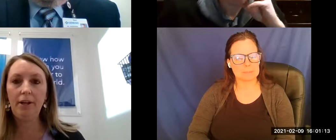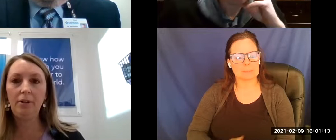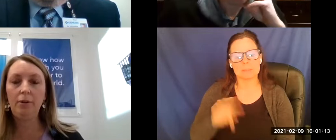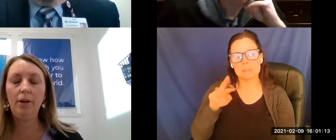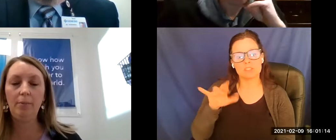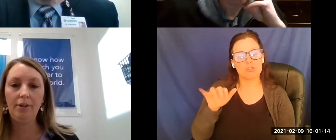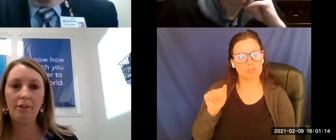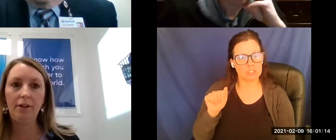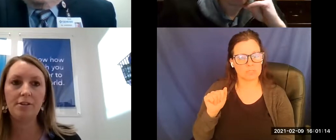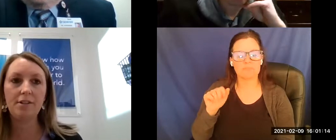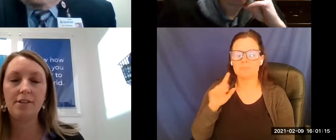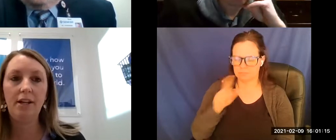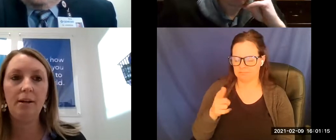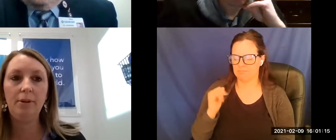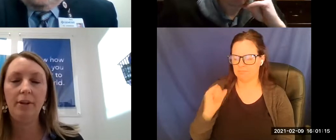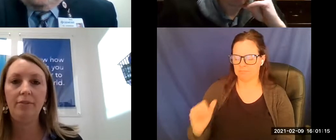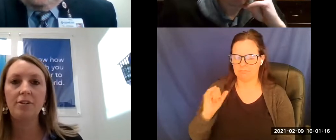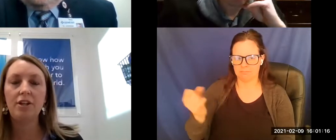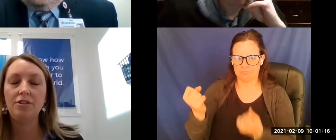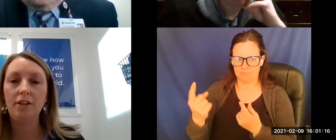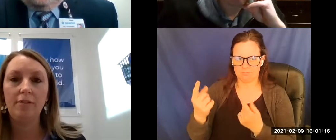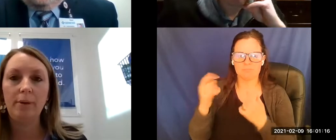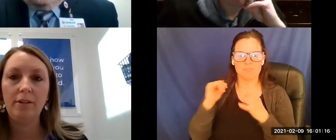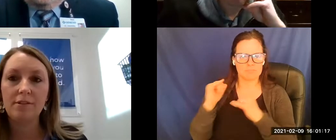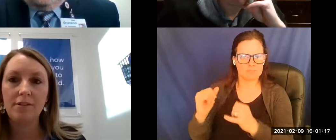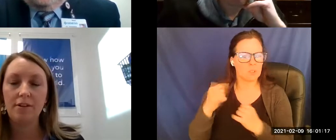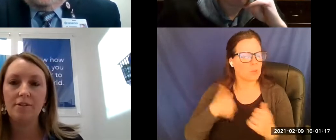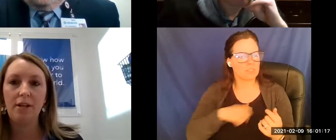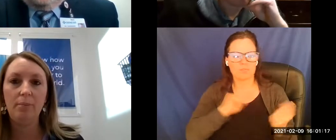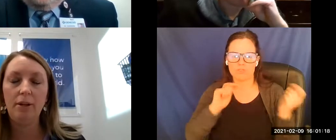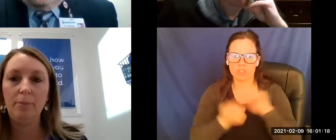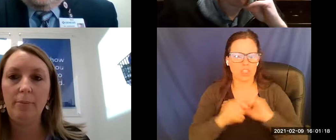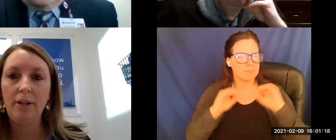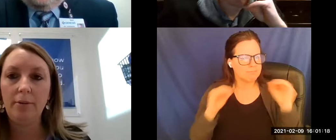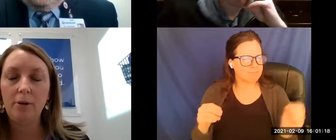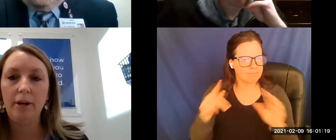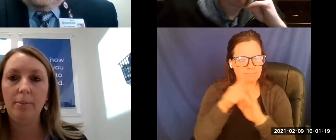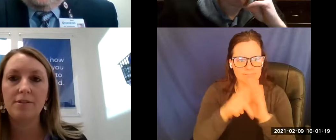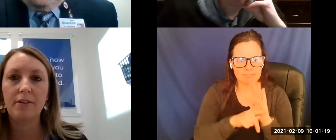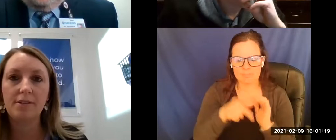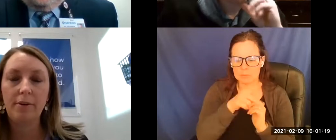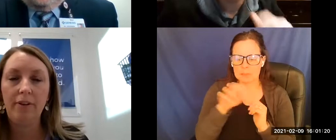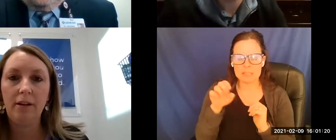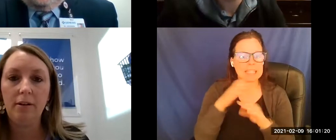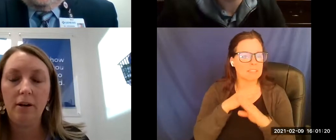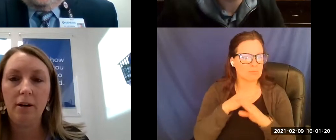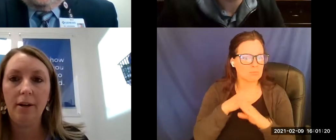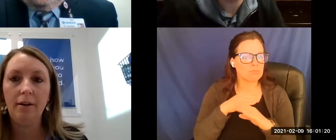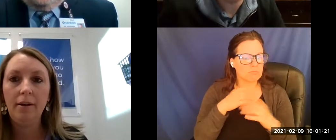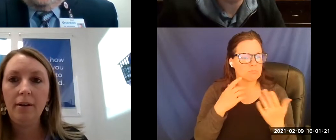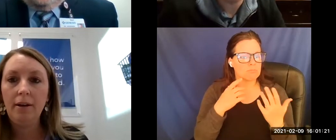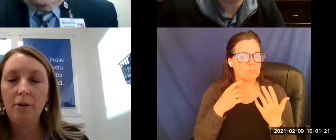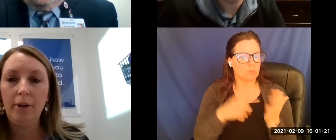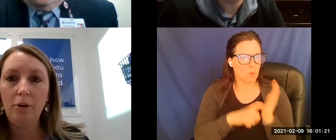I would echo what Dr. Anderson is saying. I mean, we have not changed any of our policies either. Same, PPE requirements and things that we've had all along.